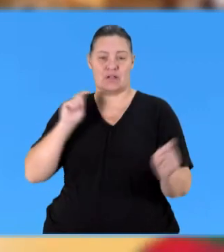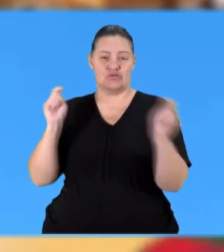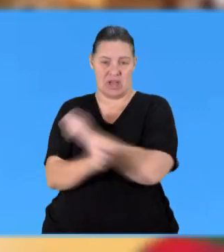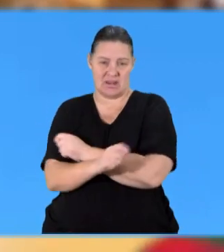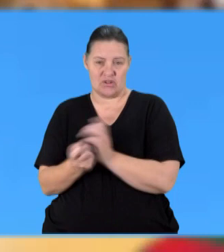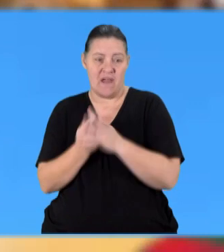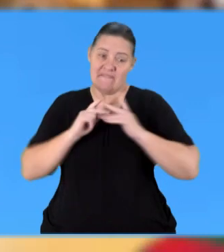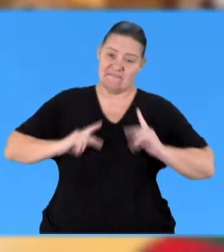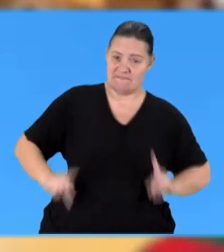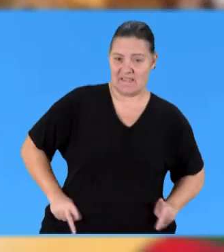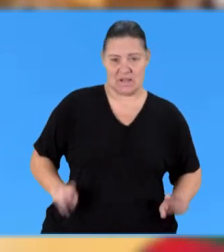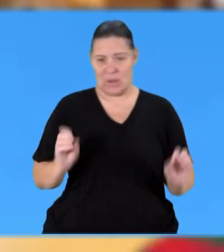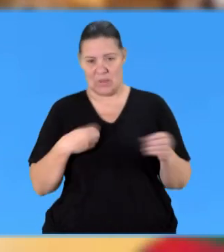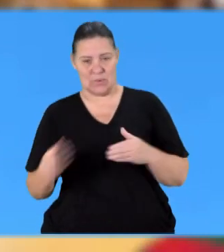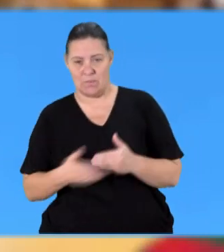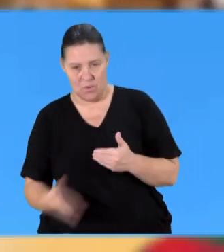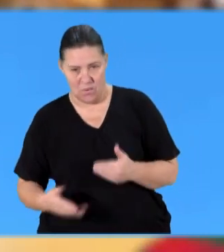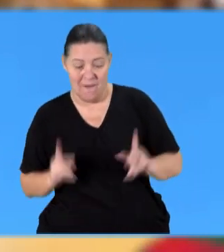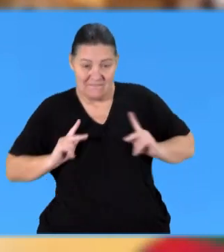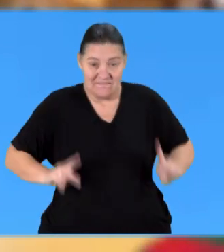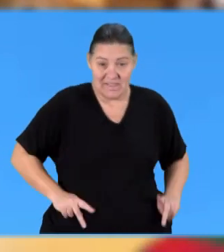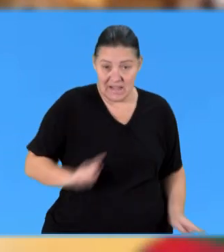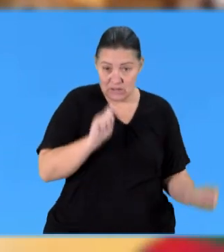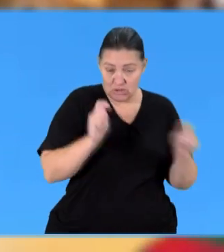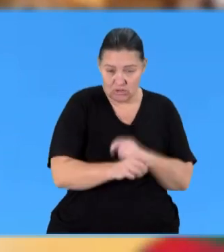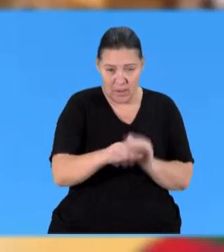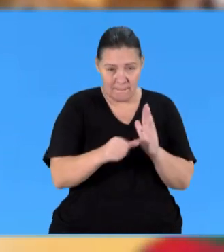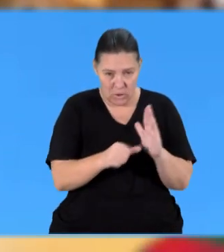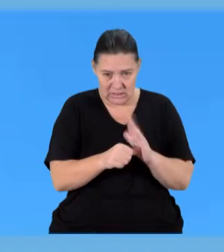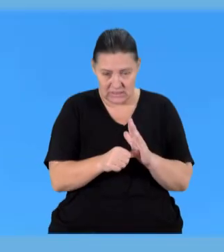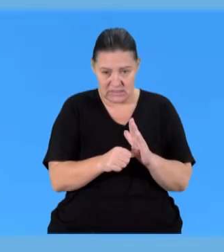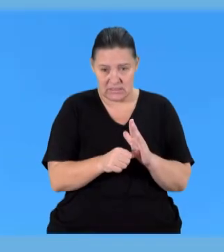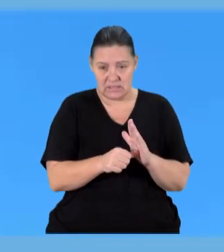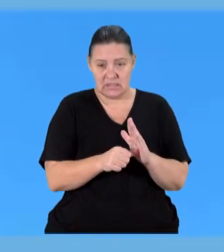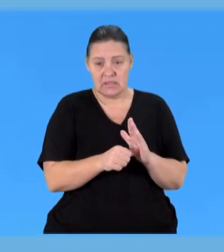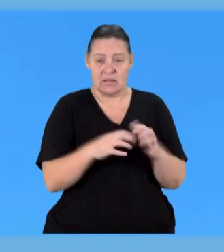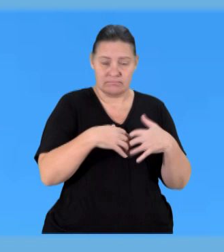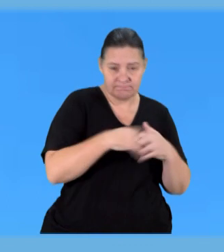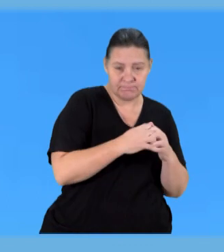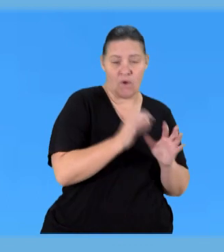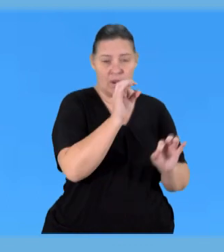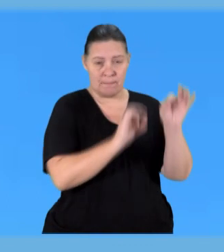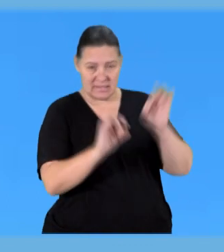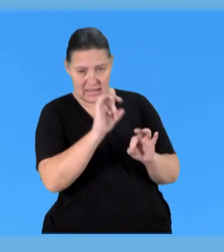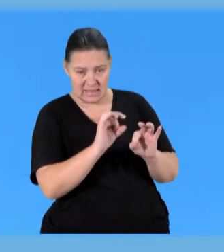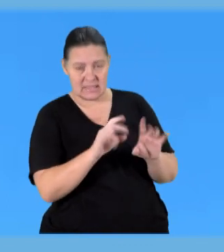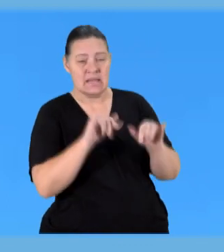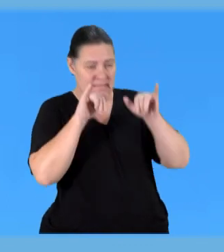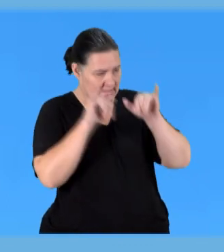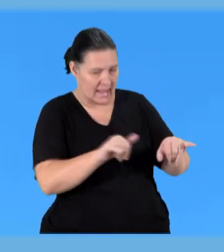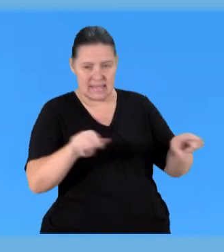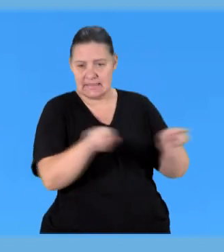the physical change. So in a physical change, what's important to note is that the composition of the particles will remain the